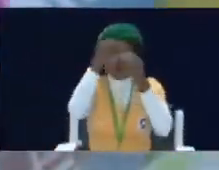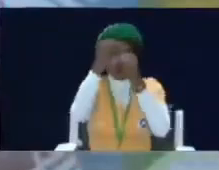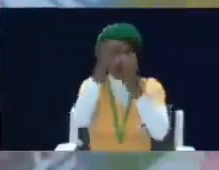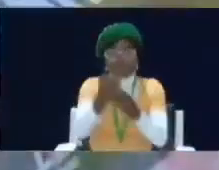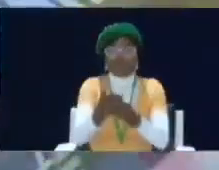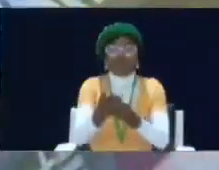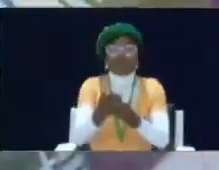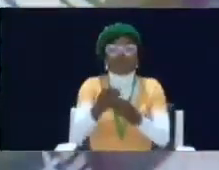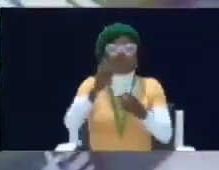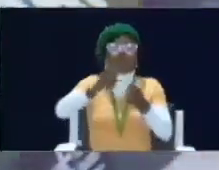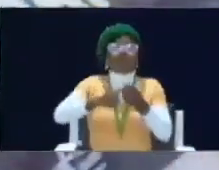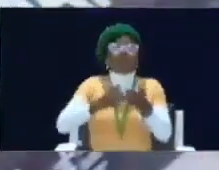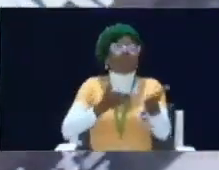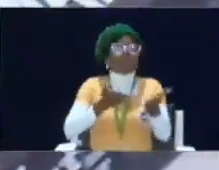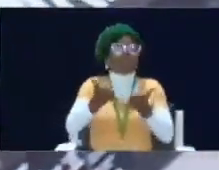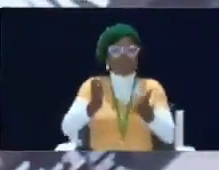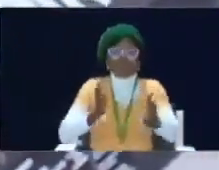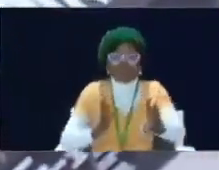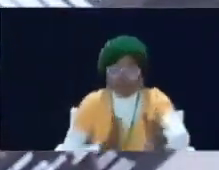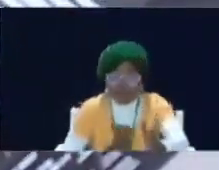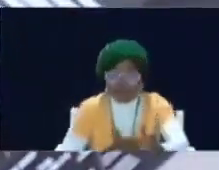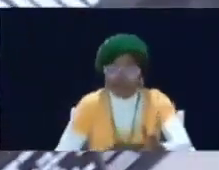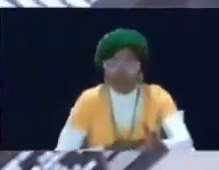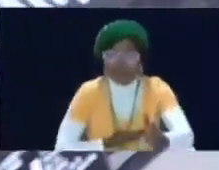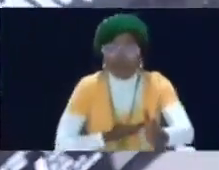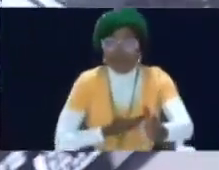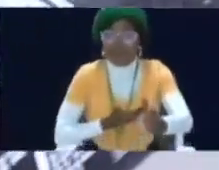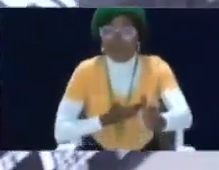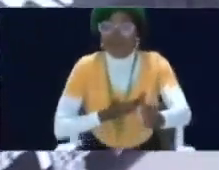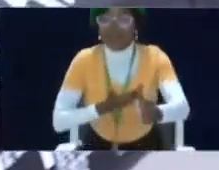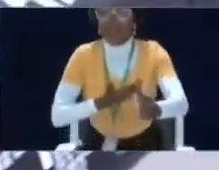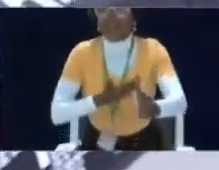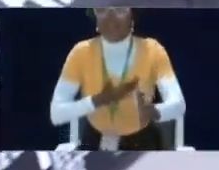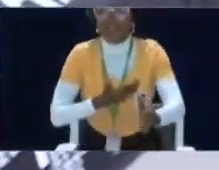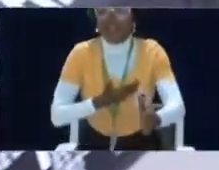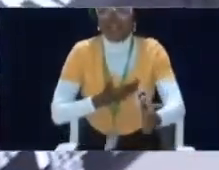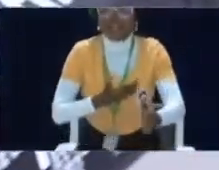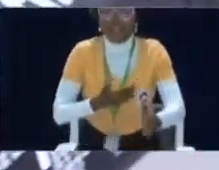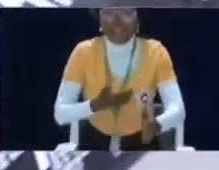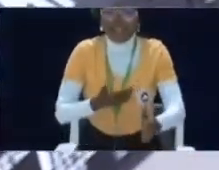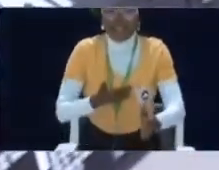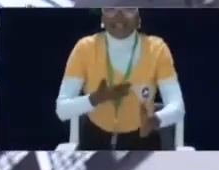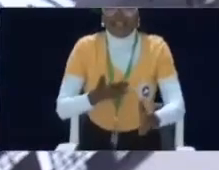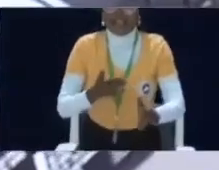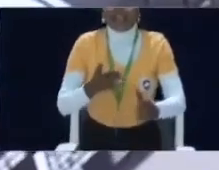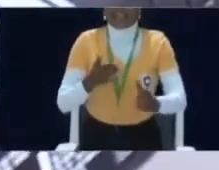ohy to serve our father